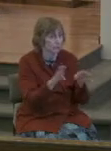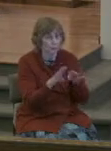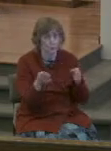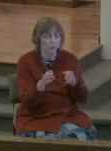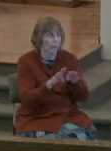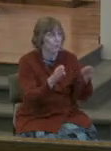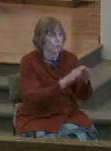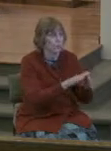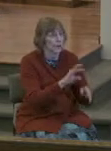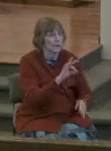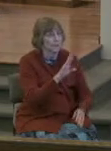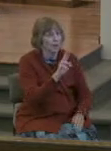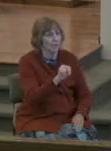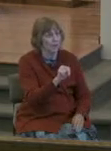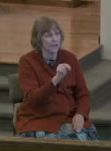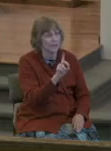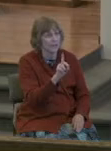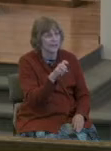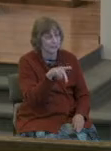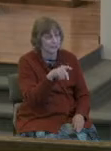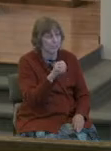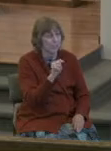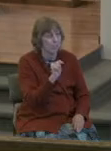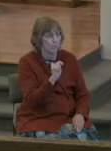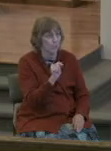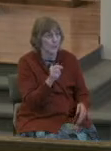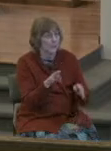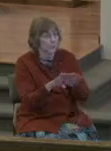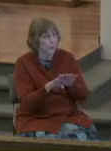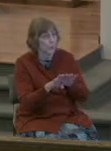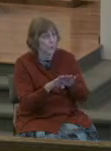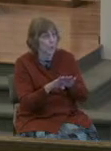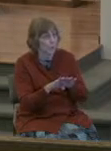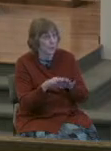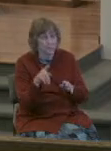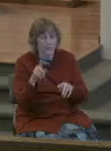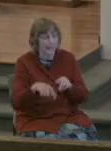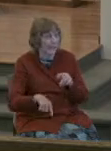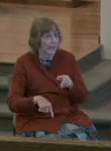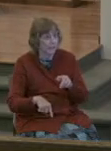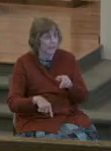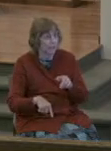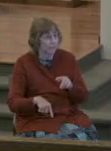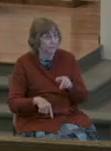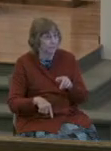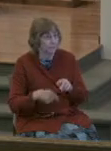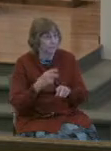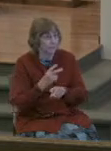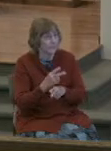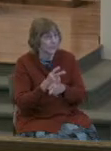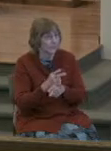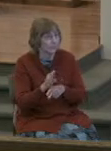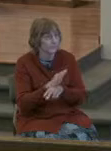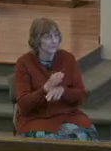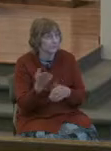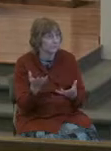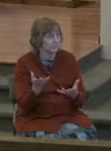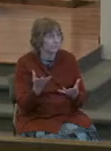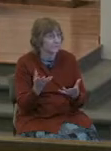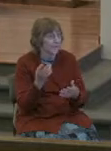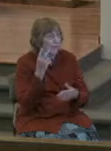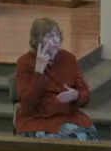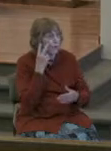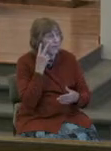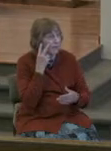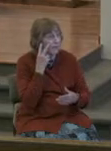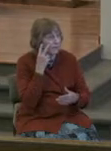Fun Depot over on Sweeten Creek Road is closing because they can't maintain their business right now. We've seen the